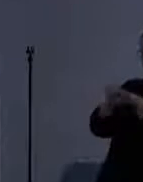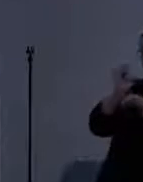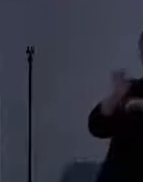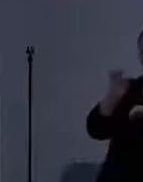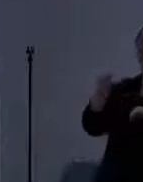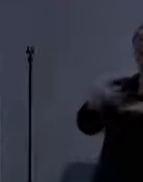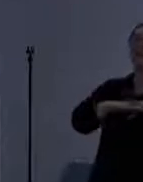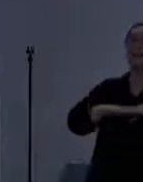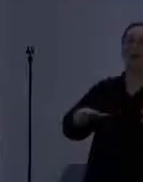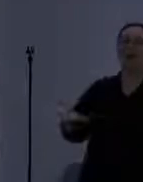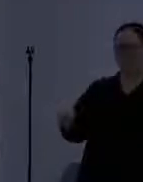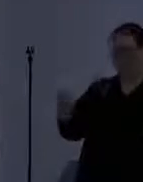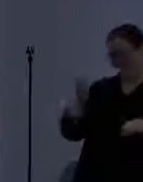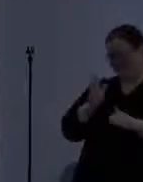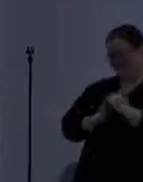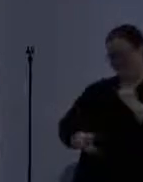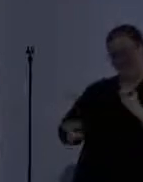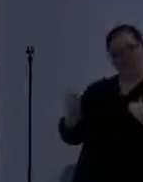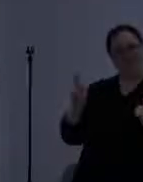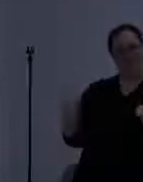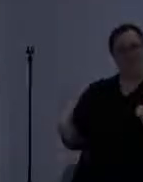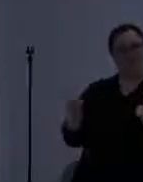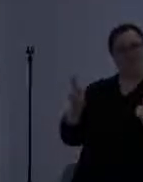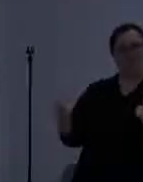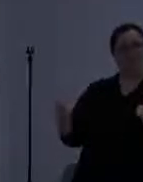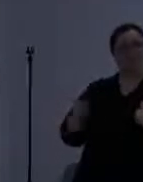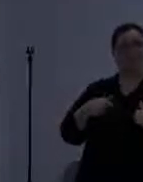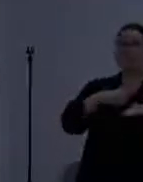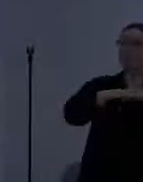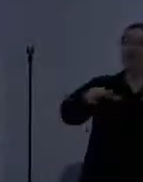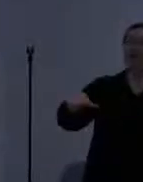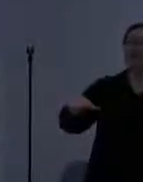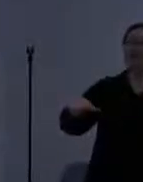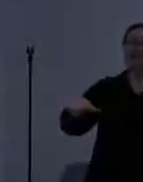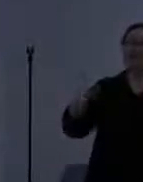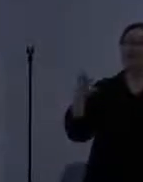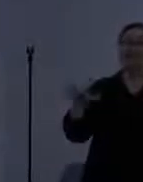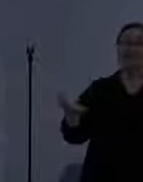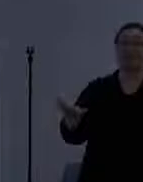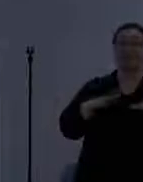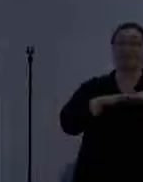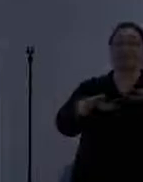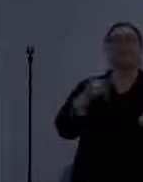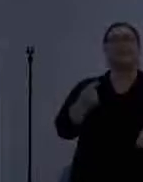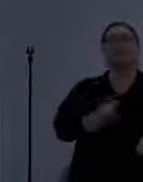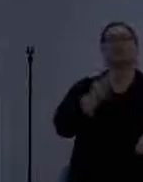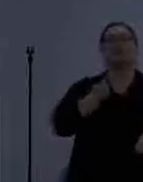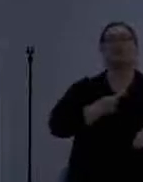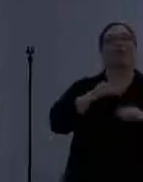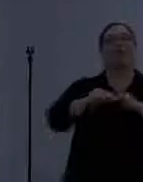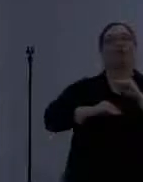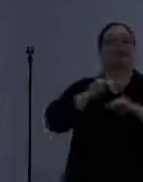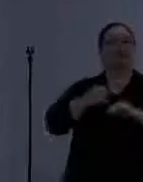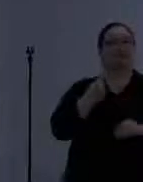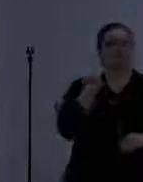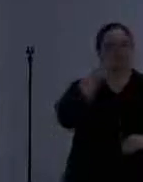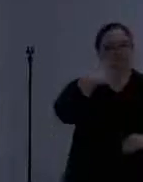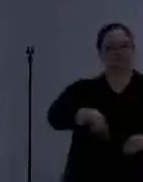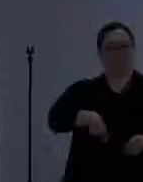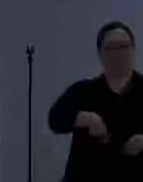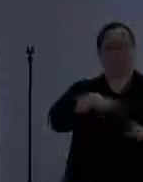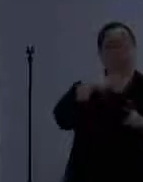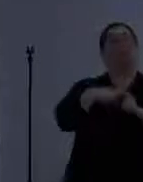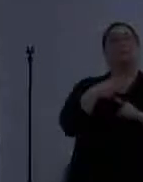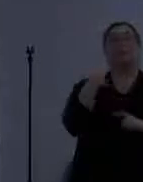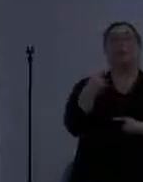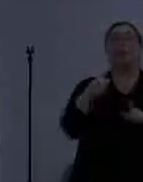provider. And we have banned a number of sole trader providers, as well as the provider from